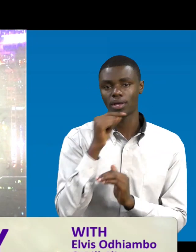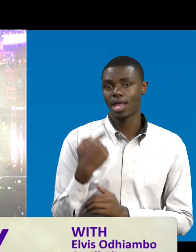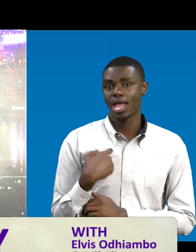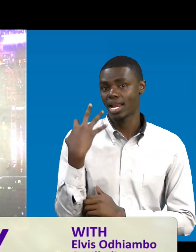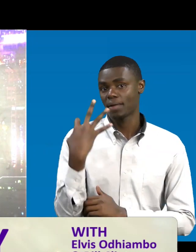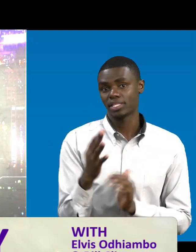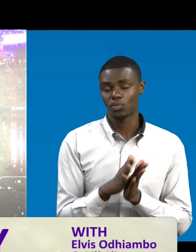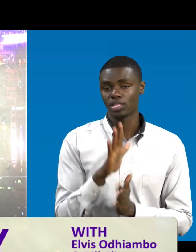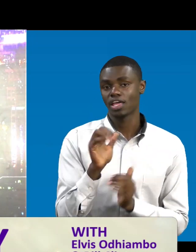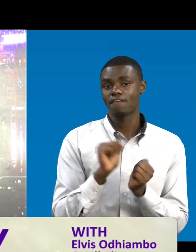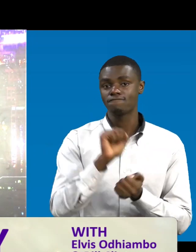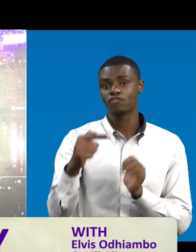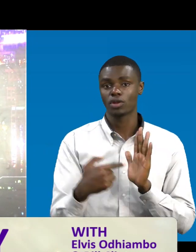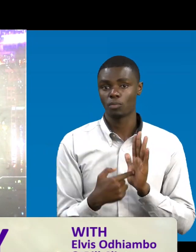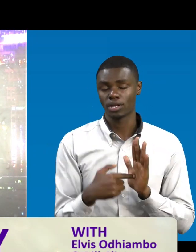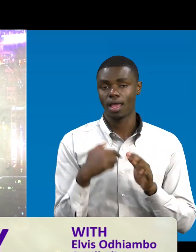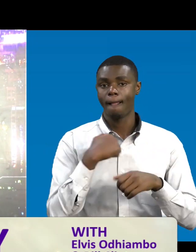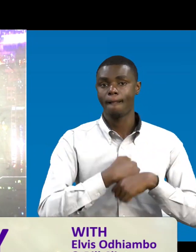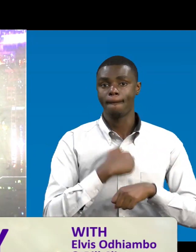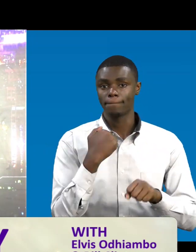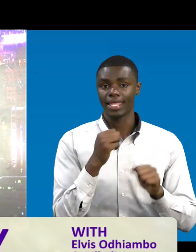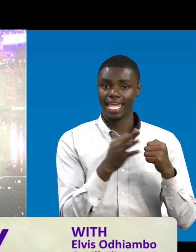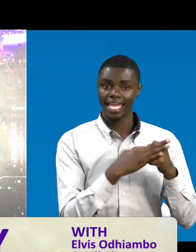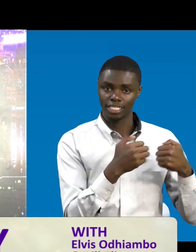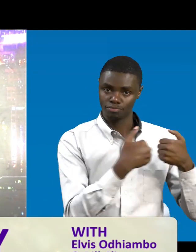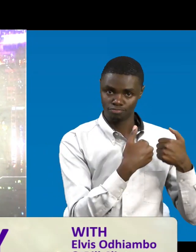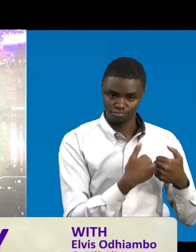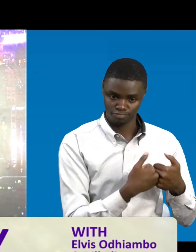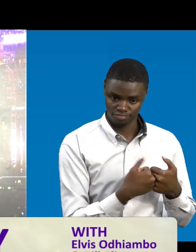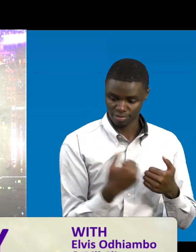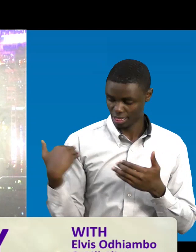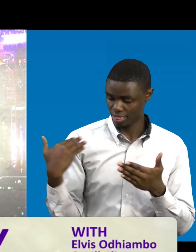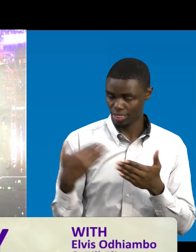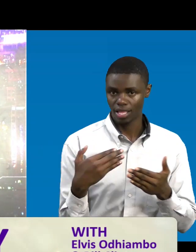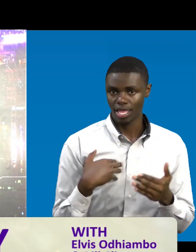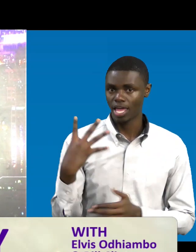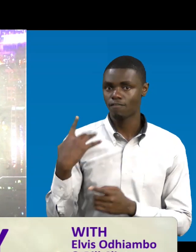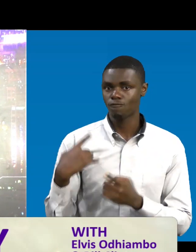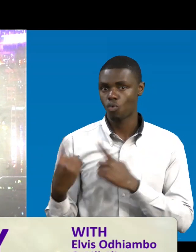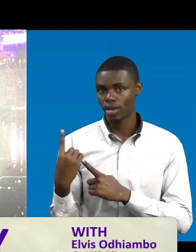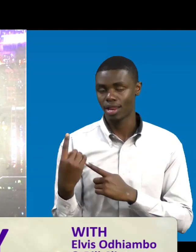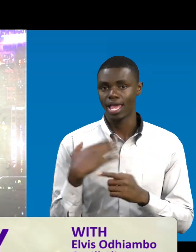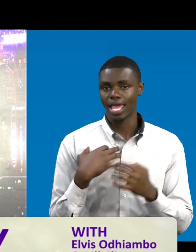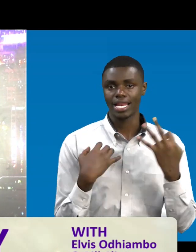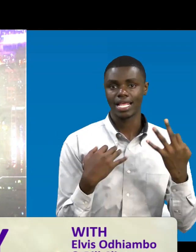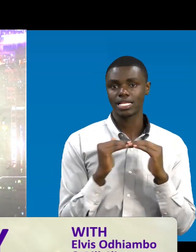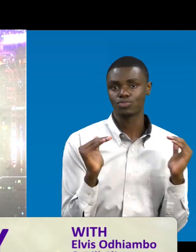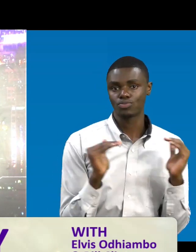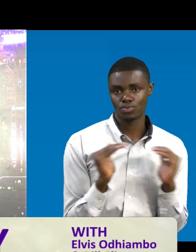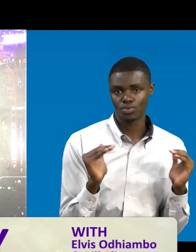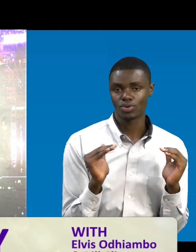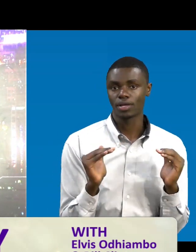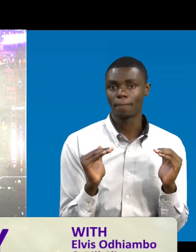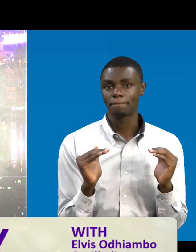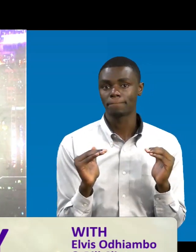3rd with 15 points. That is making, out of 8 games played so far, they have 4 wins and 3 draws along the